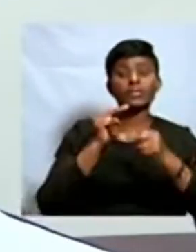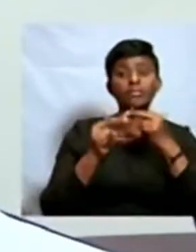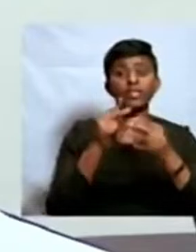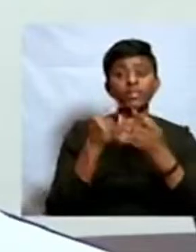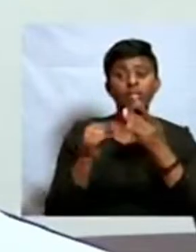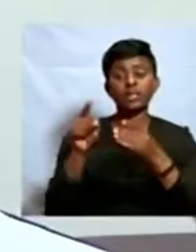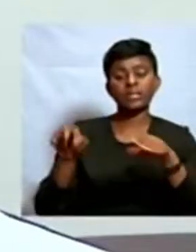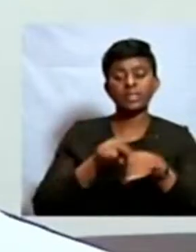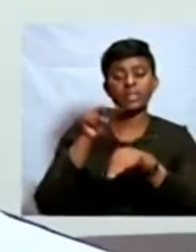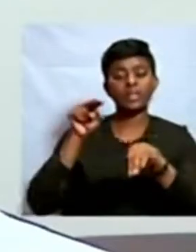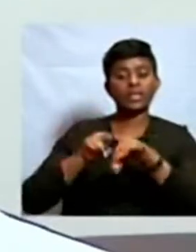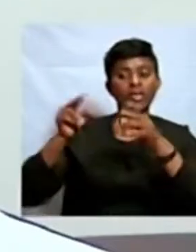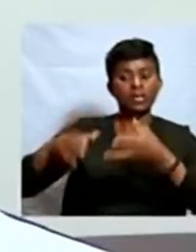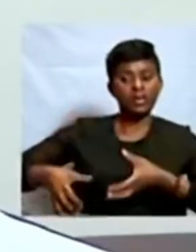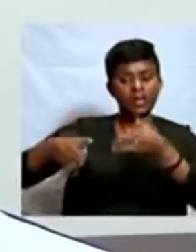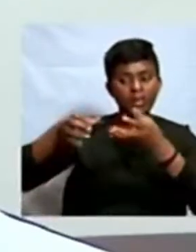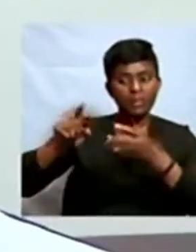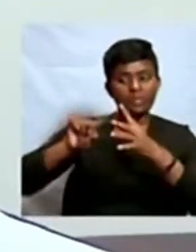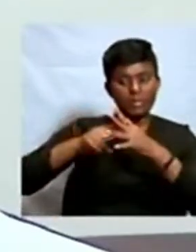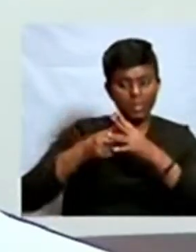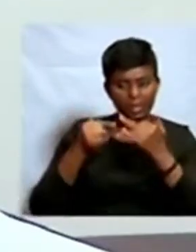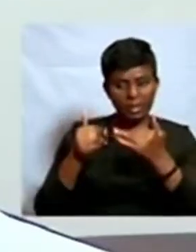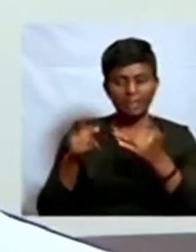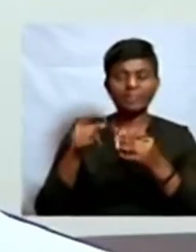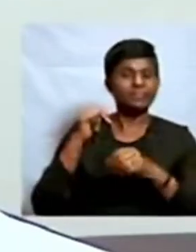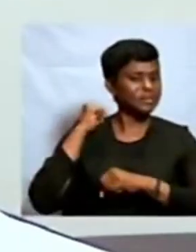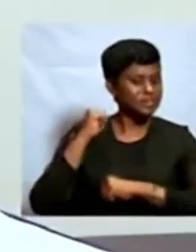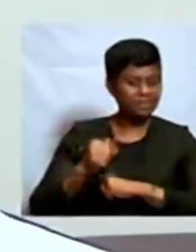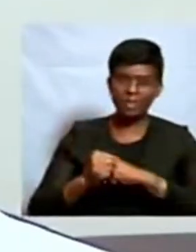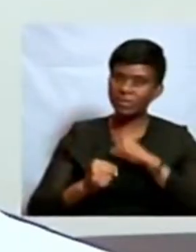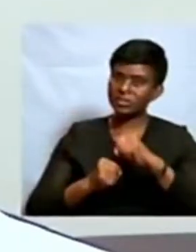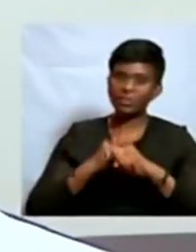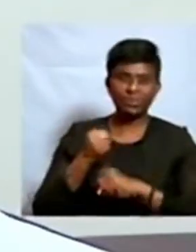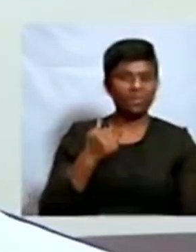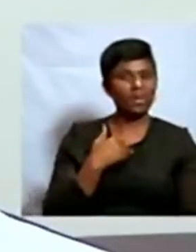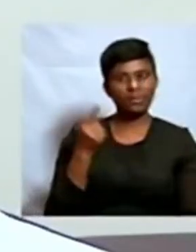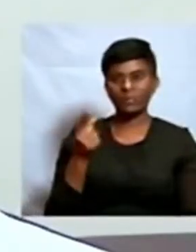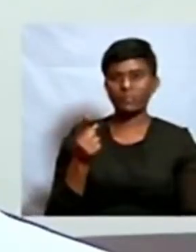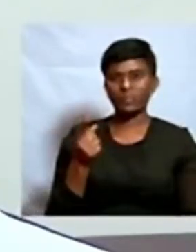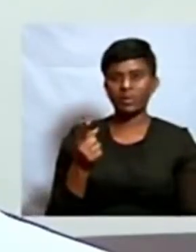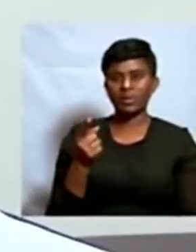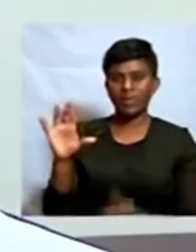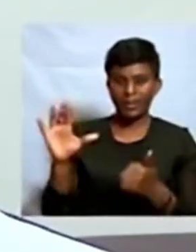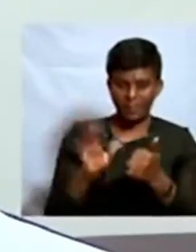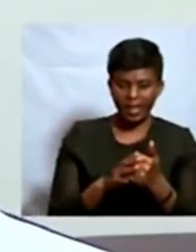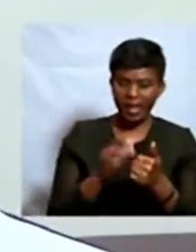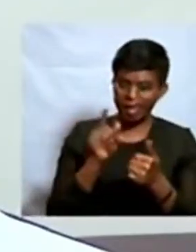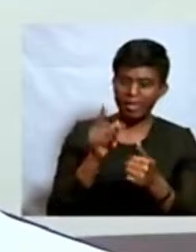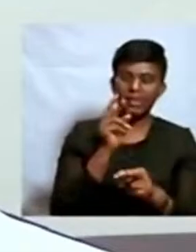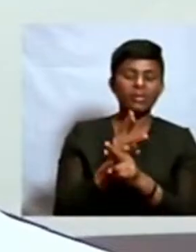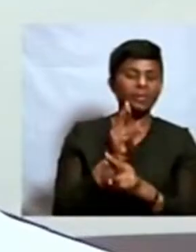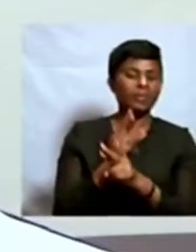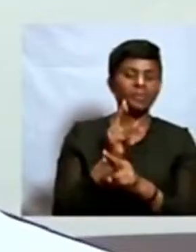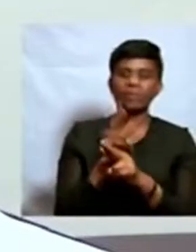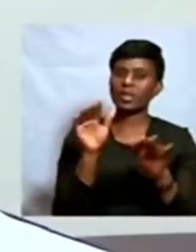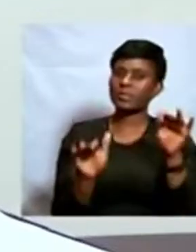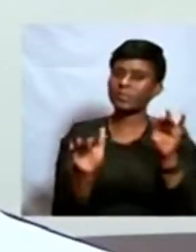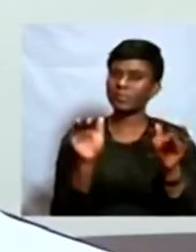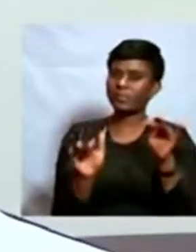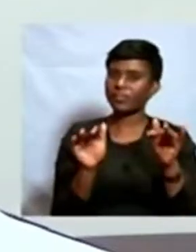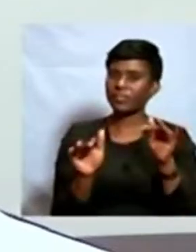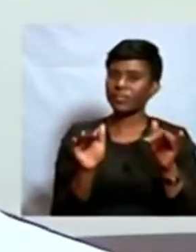the national carrier, at this start, it's struggling to rebalance those traffic rights. So